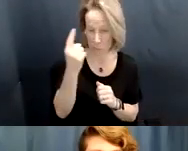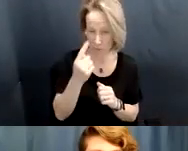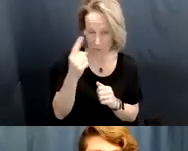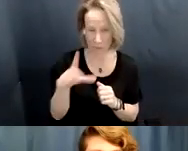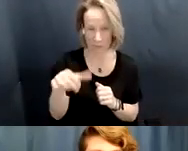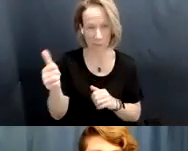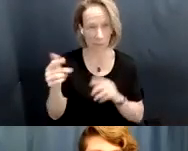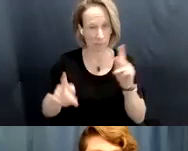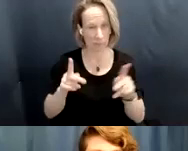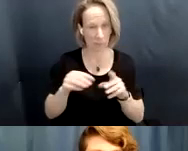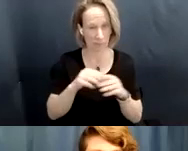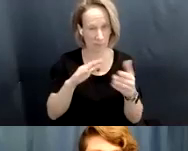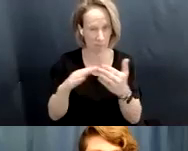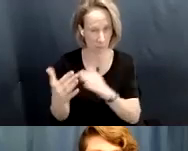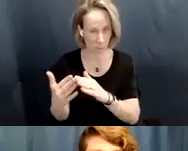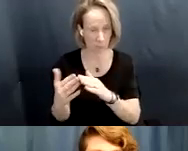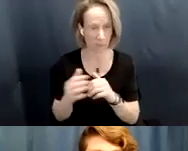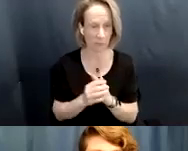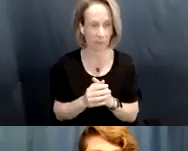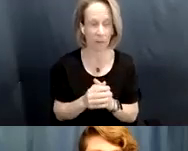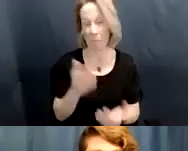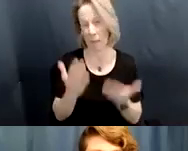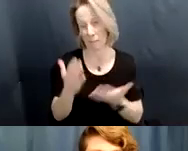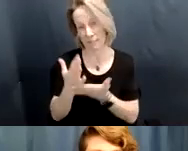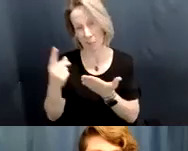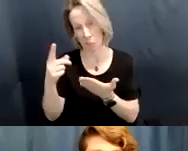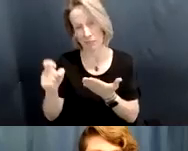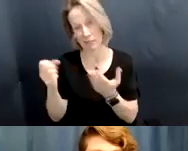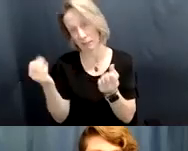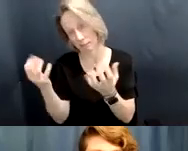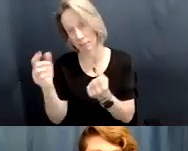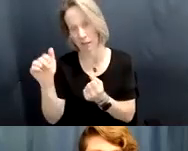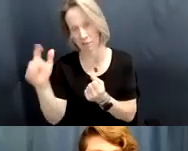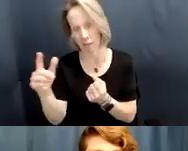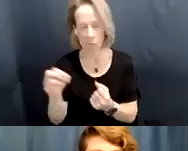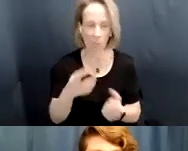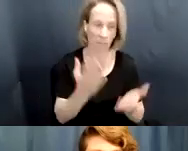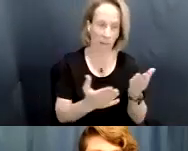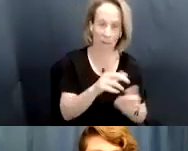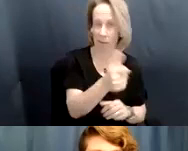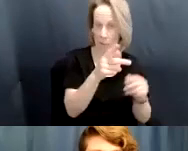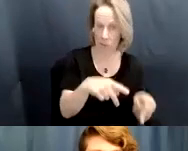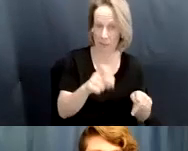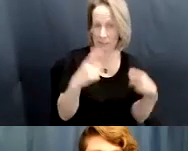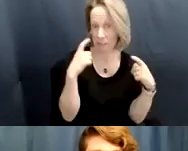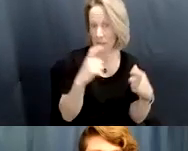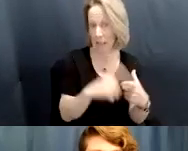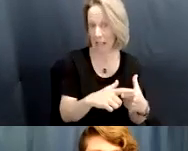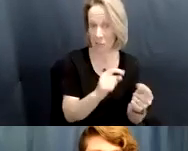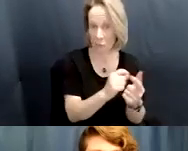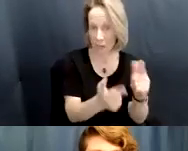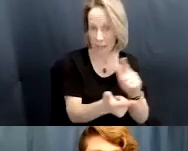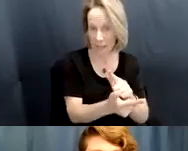right? Maybe someone who needs ASL or who needs Spanish interpretation, if you don't have a bilingual